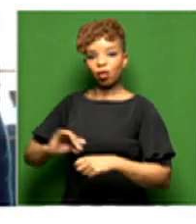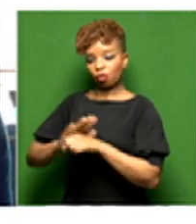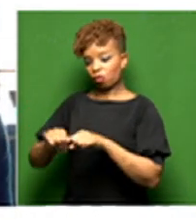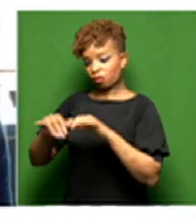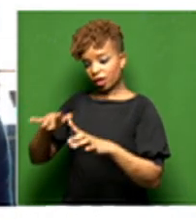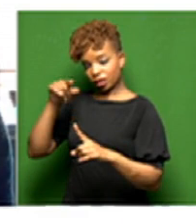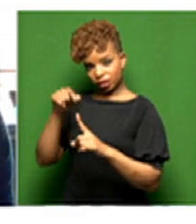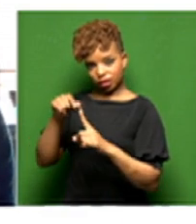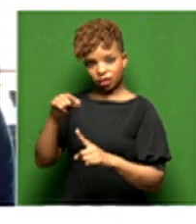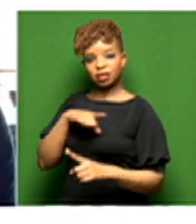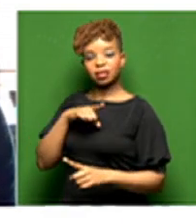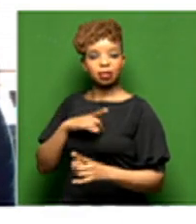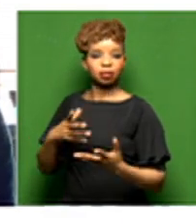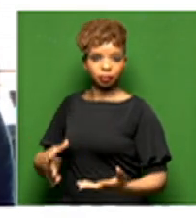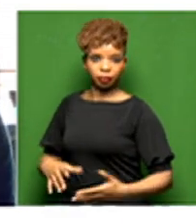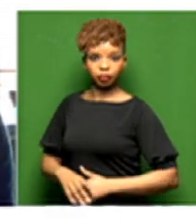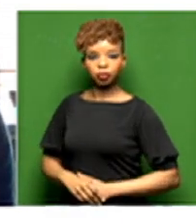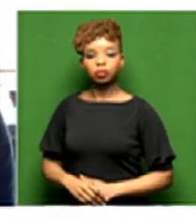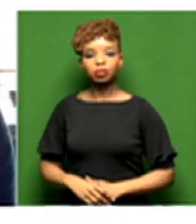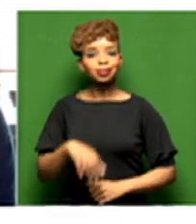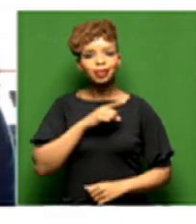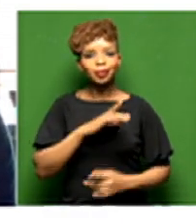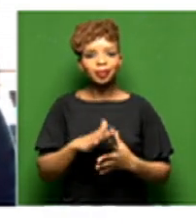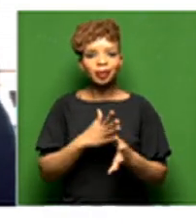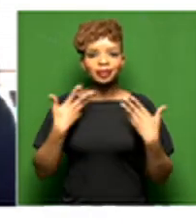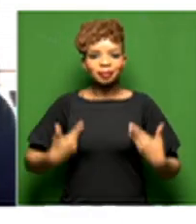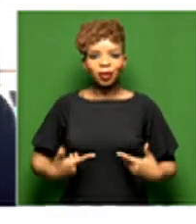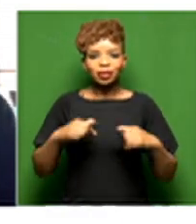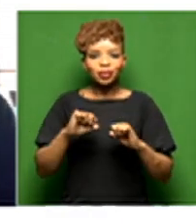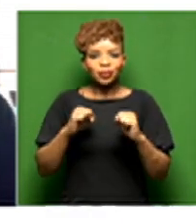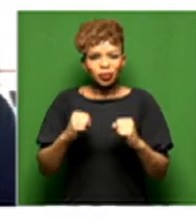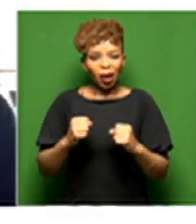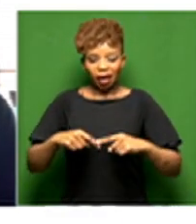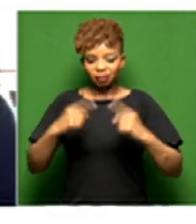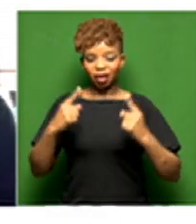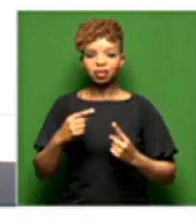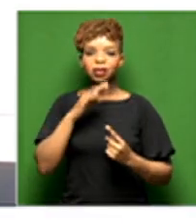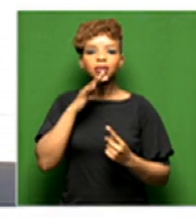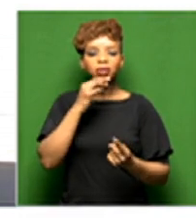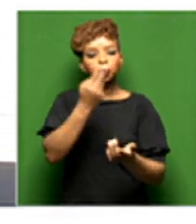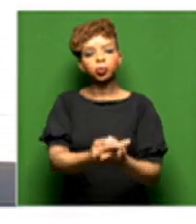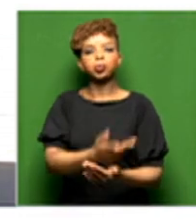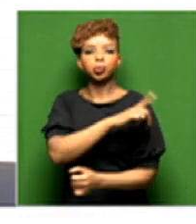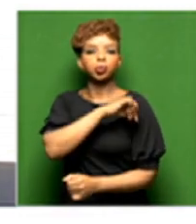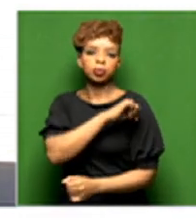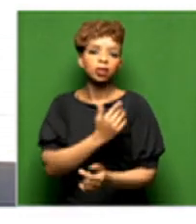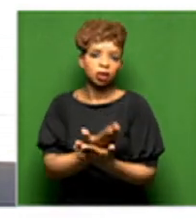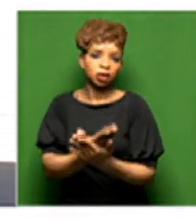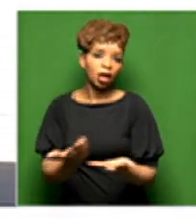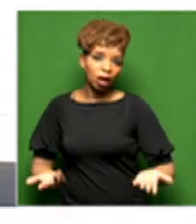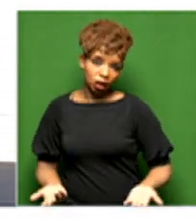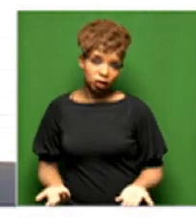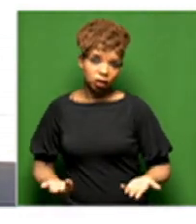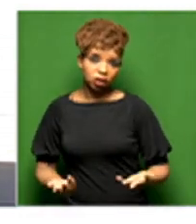Well, because, with a compromised immune system, you're going to land up in hospital. With a compromised immune system, you have a higher chance of the virus